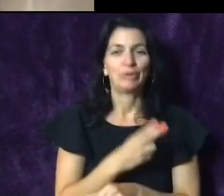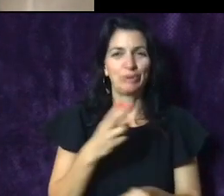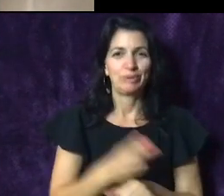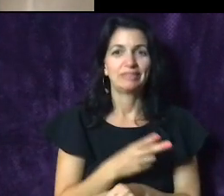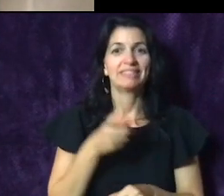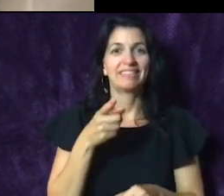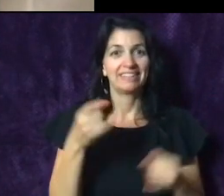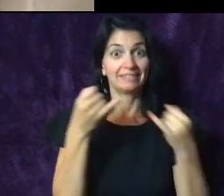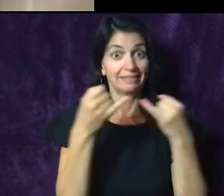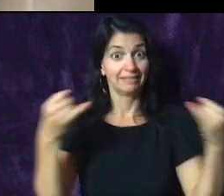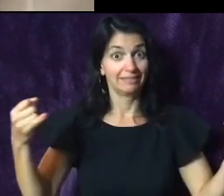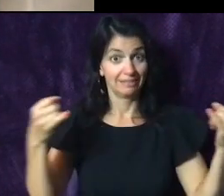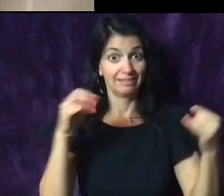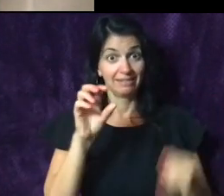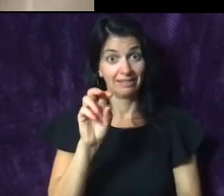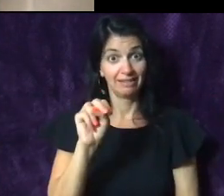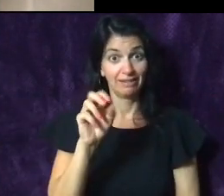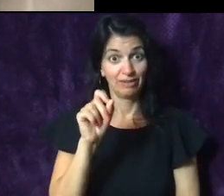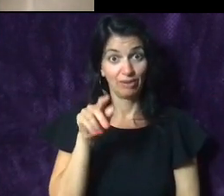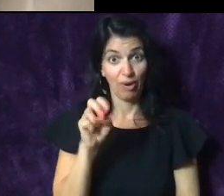right here